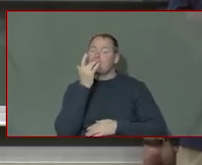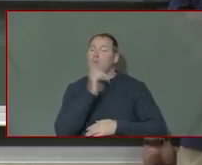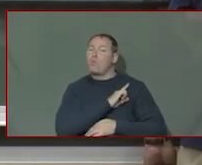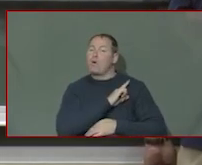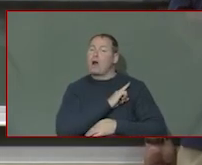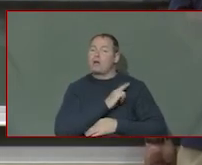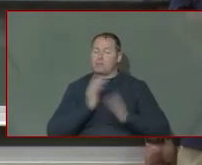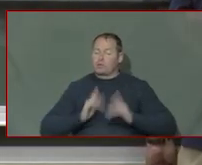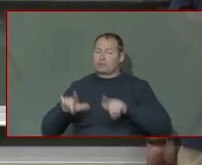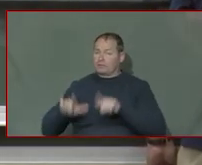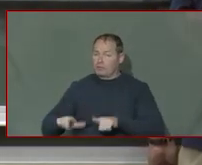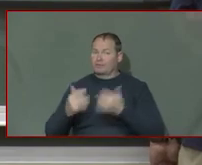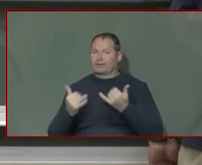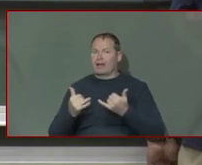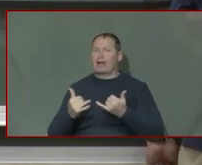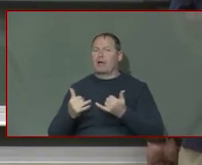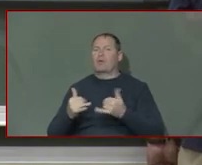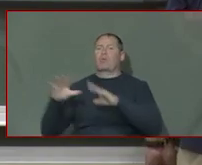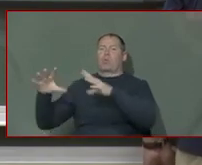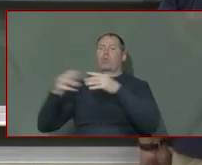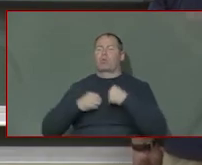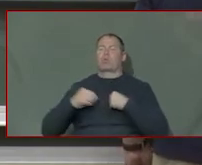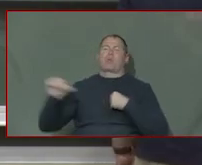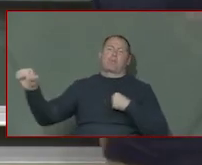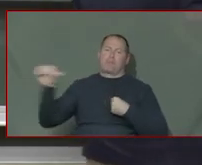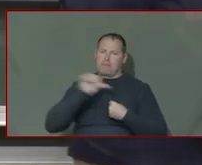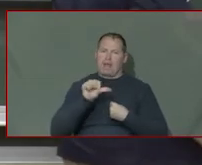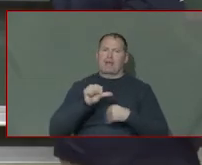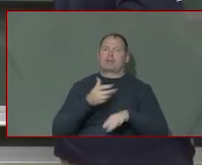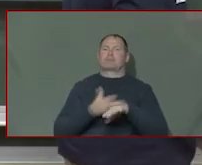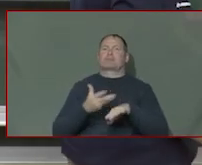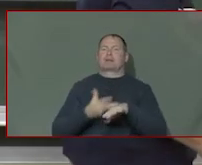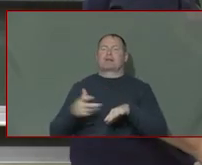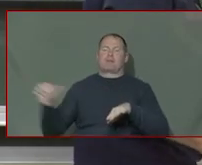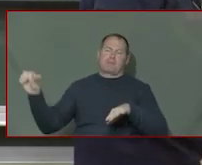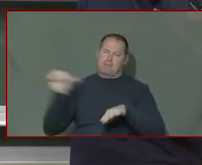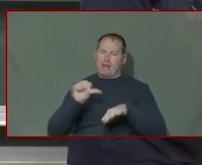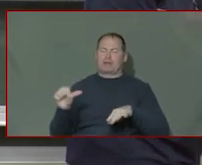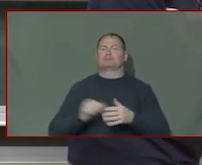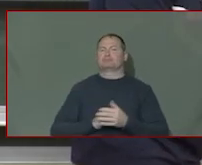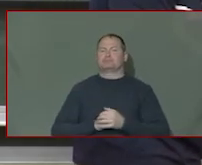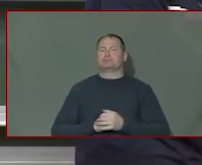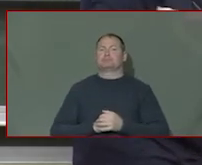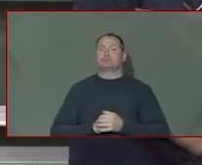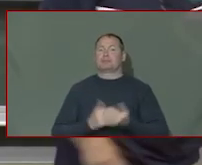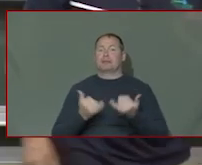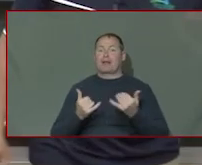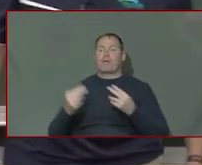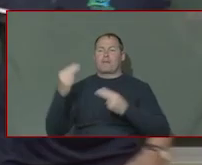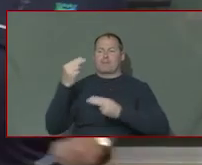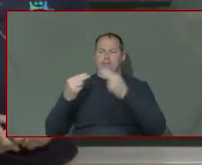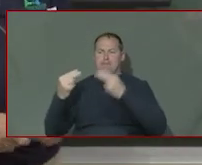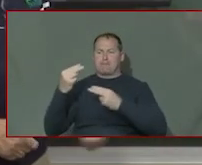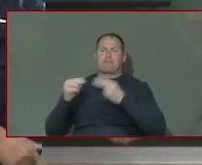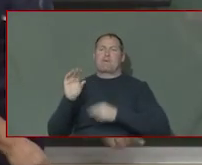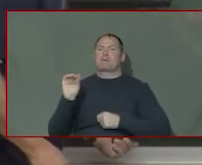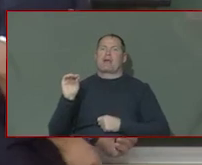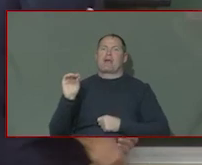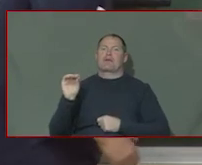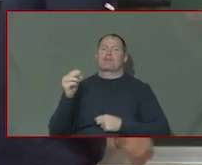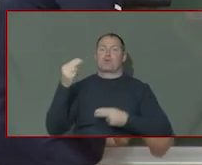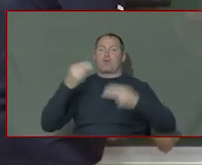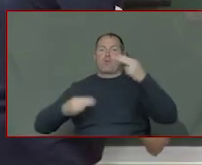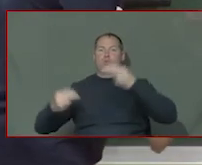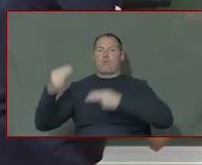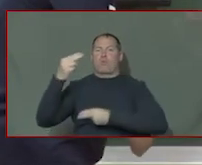back. Salts go back to the blood. But now there's a hormone that comes to play here. And that